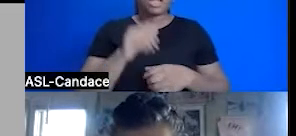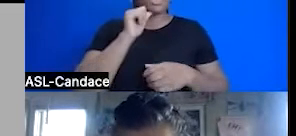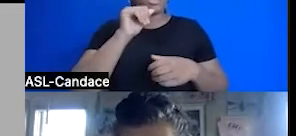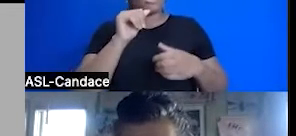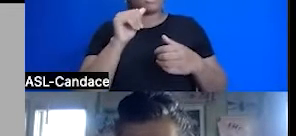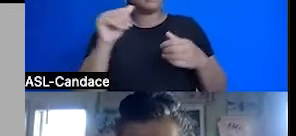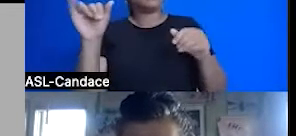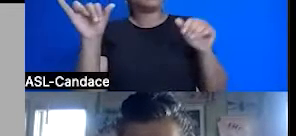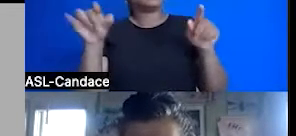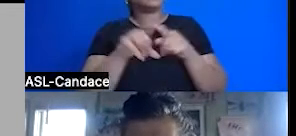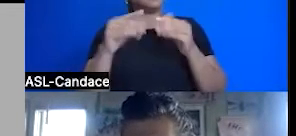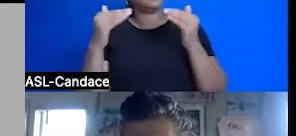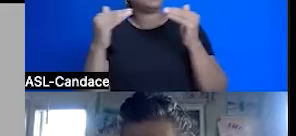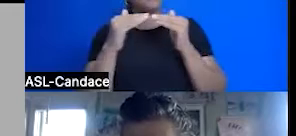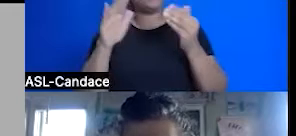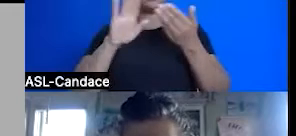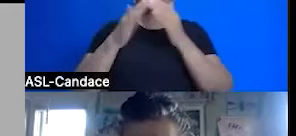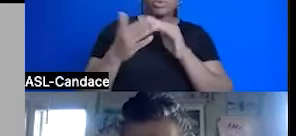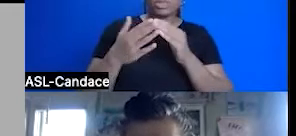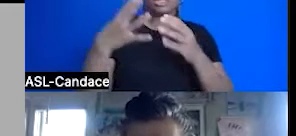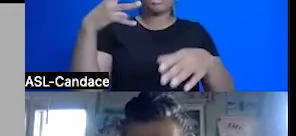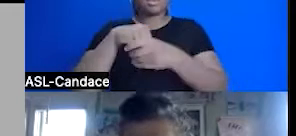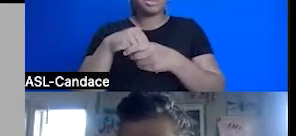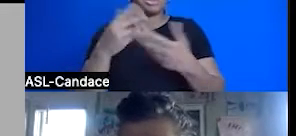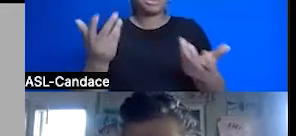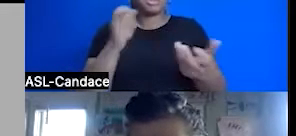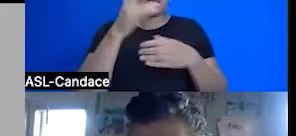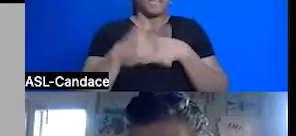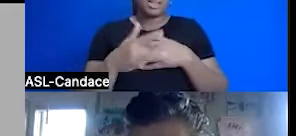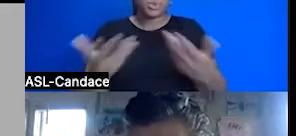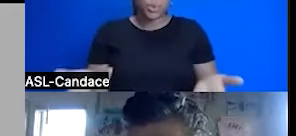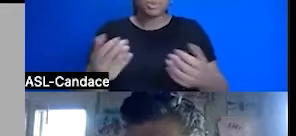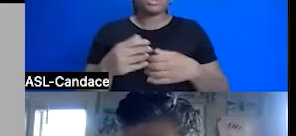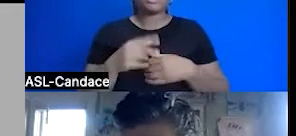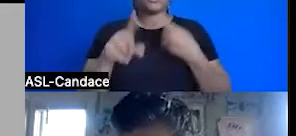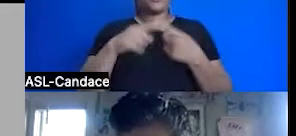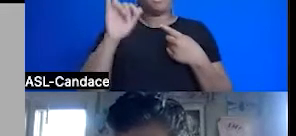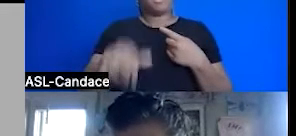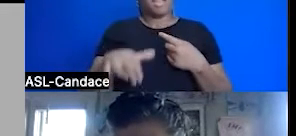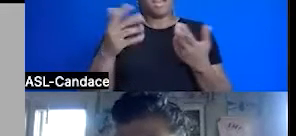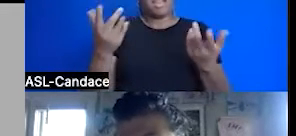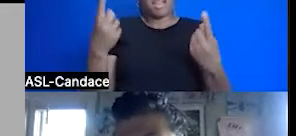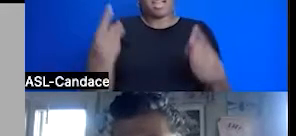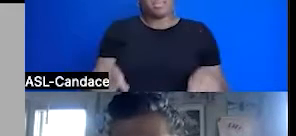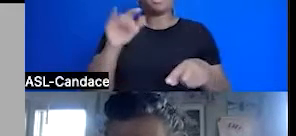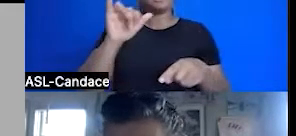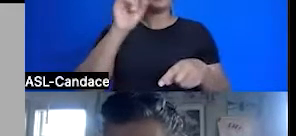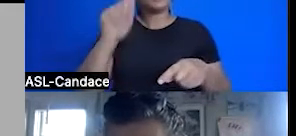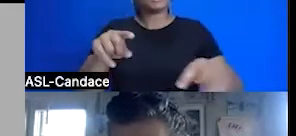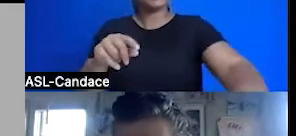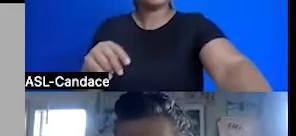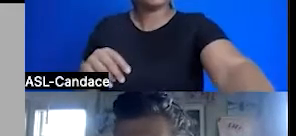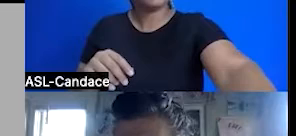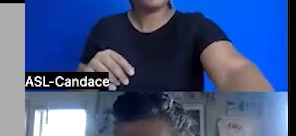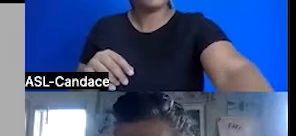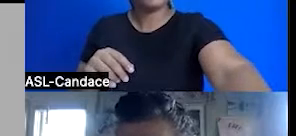the same level of community participation is available. And when this is the case, this question aims to prompt